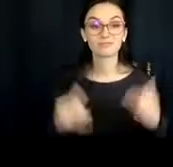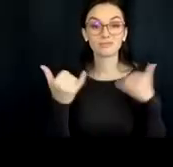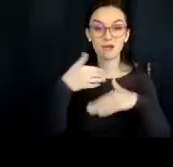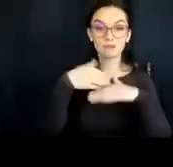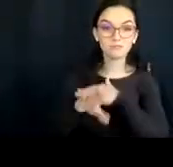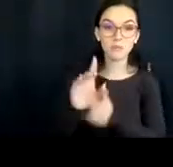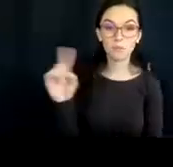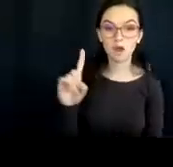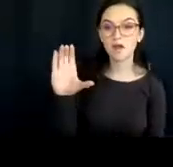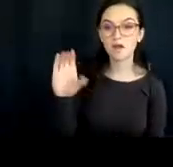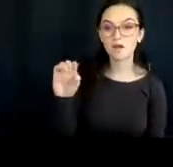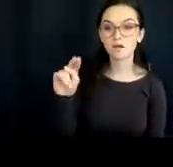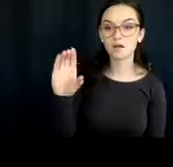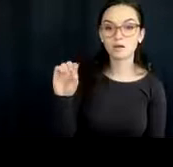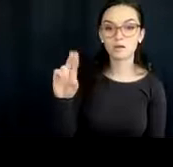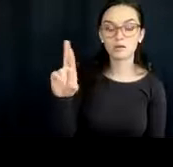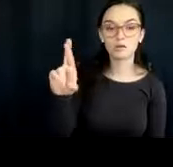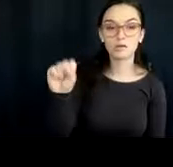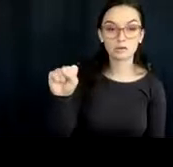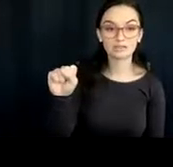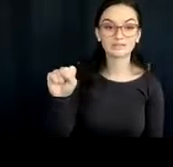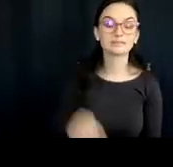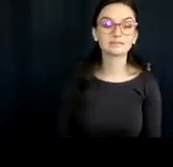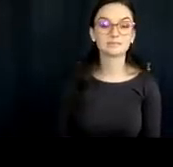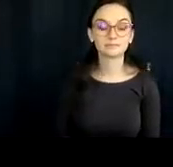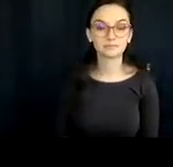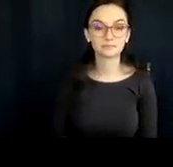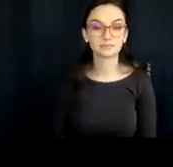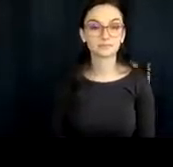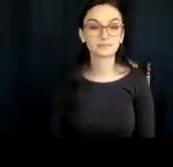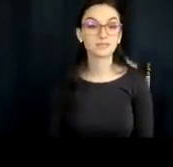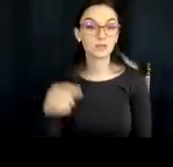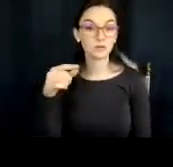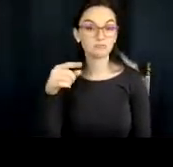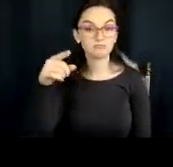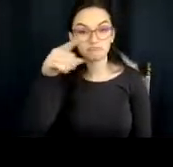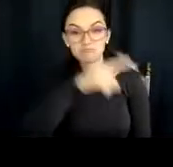tunnel. So this is where the concession stands are,